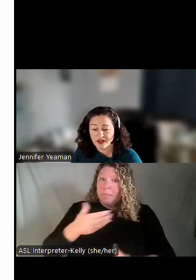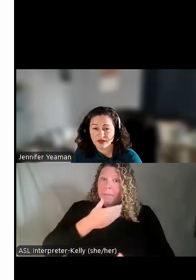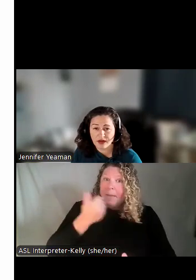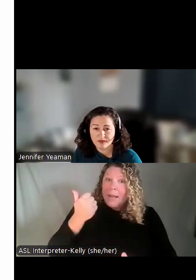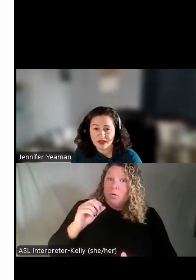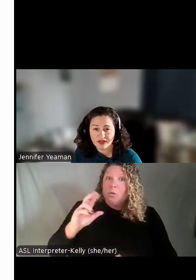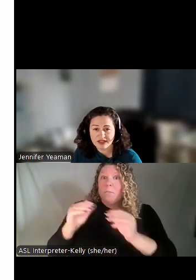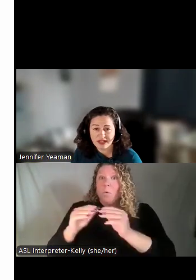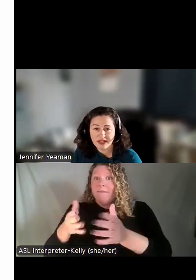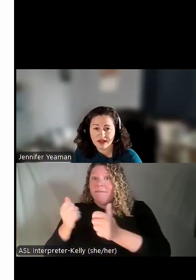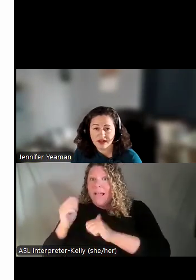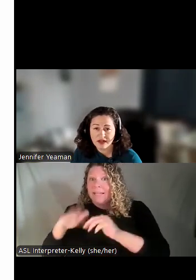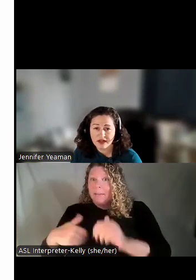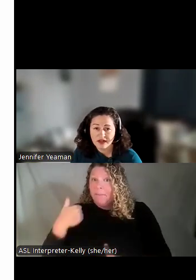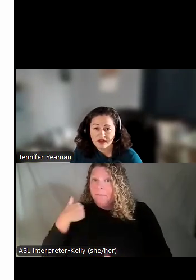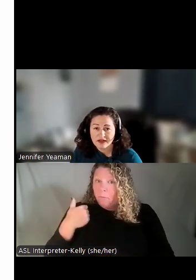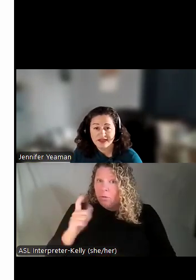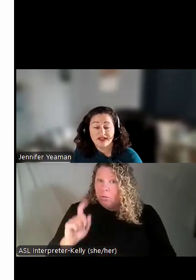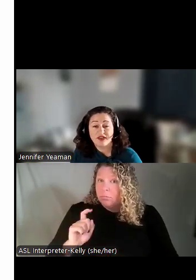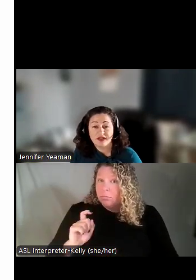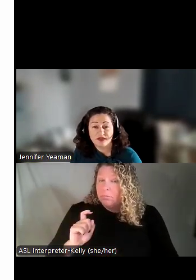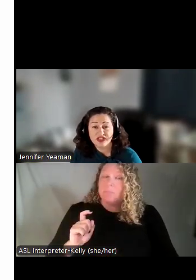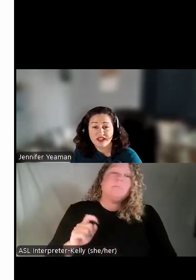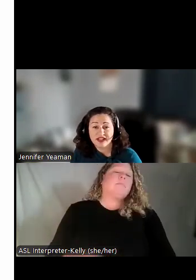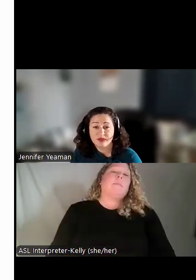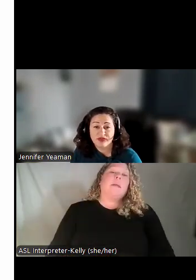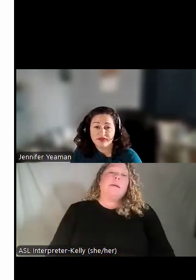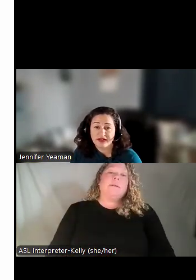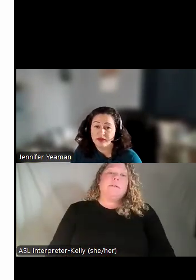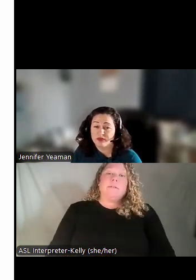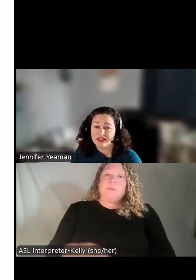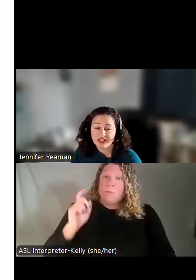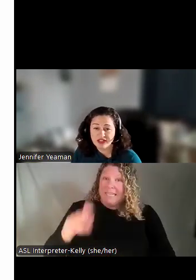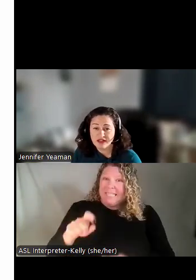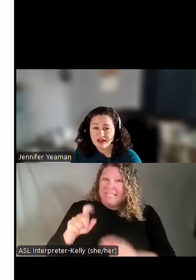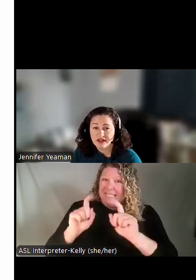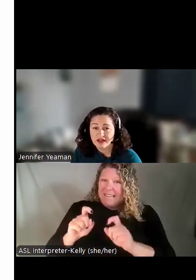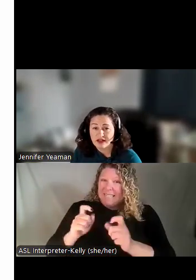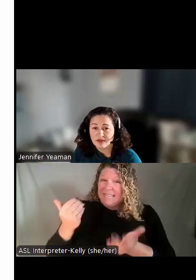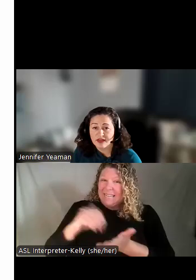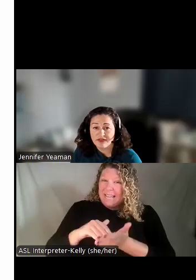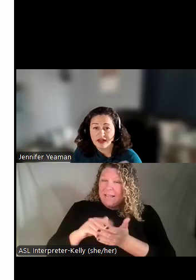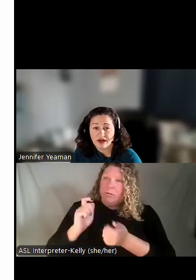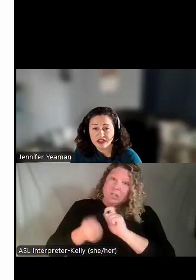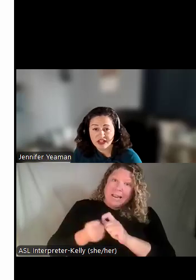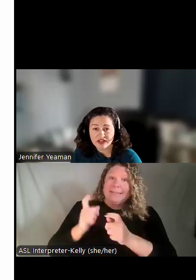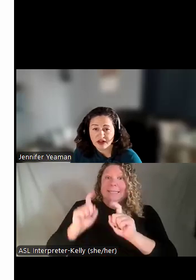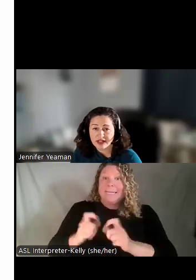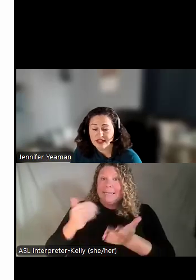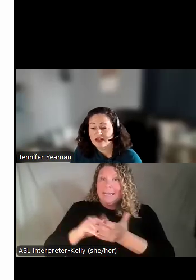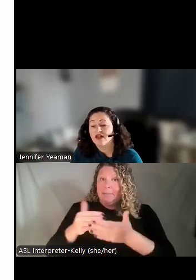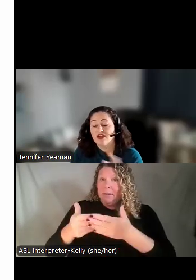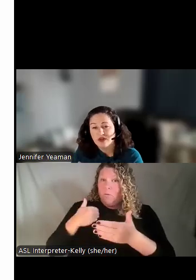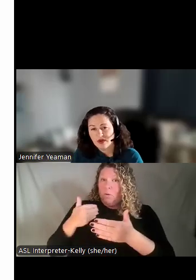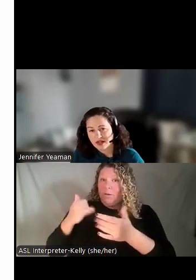before in your current state? Is another iteration needed before final implementation? If any changes